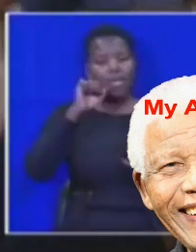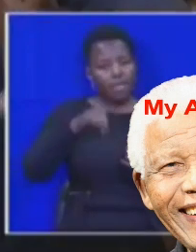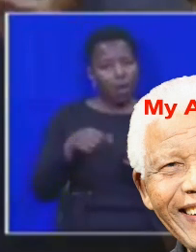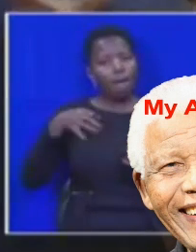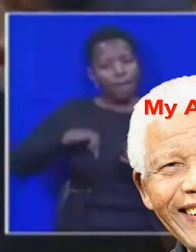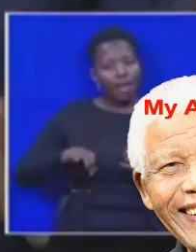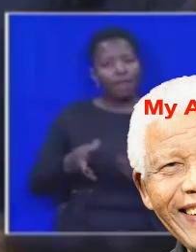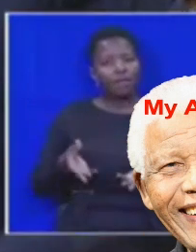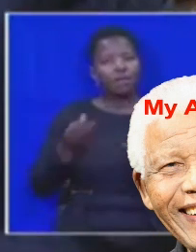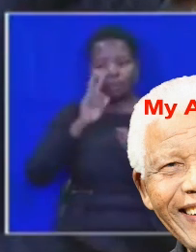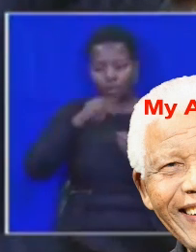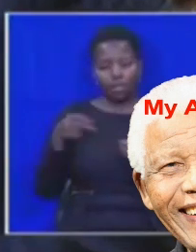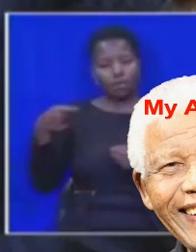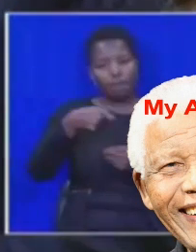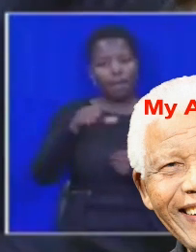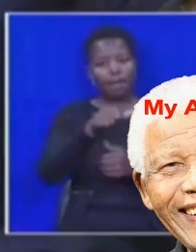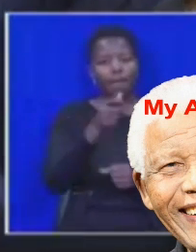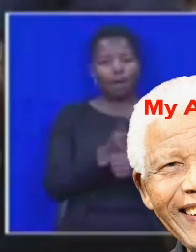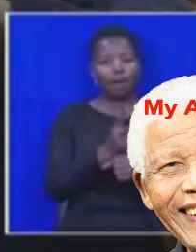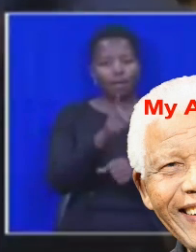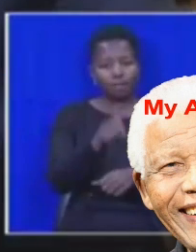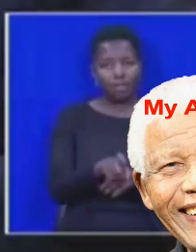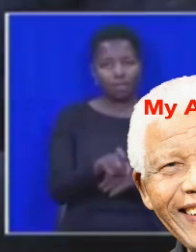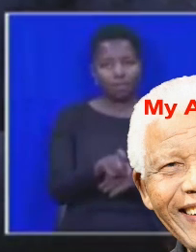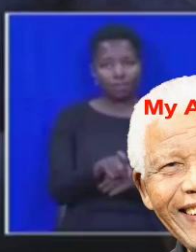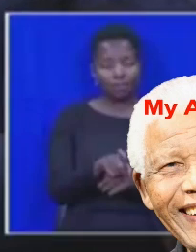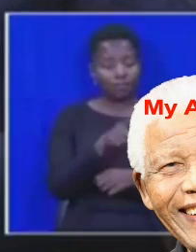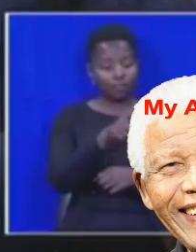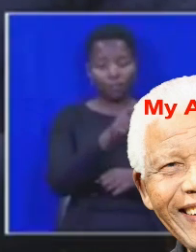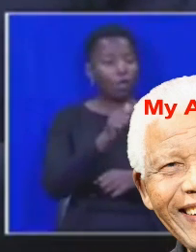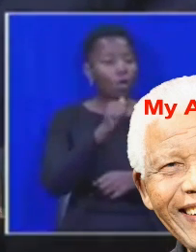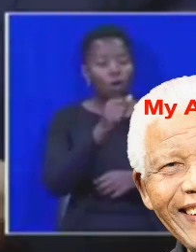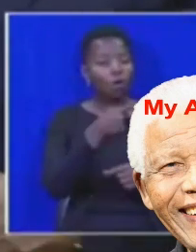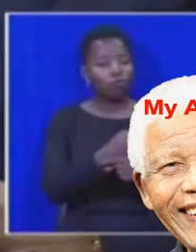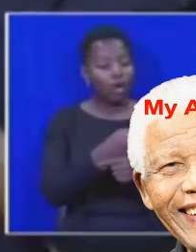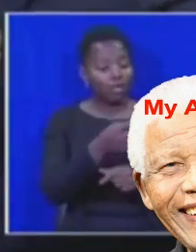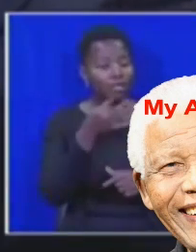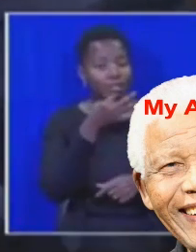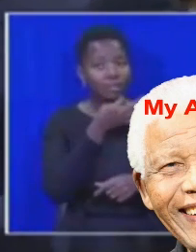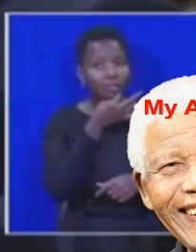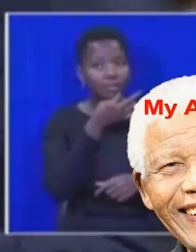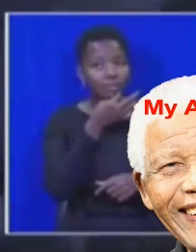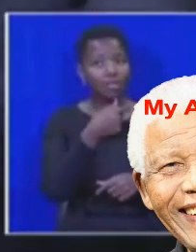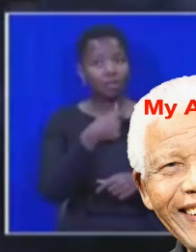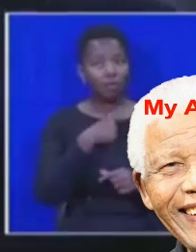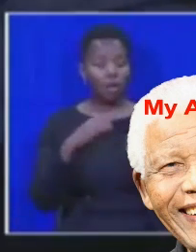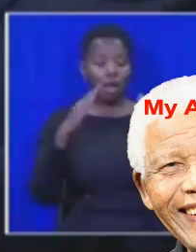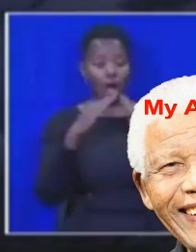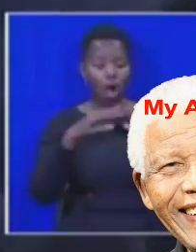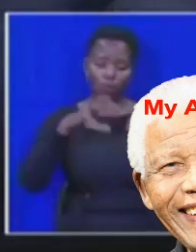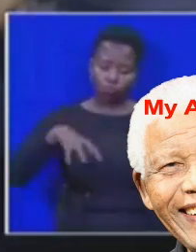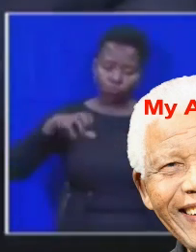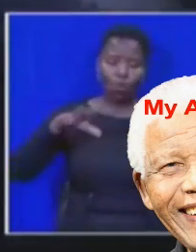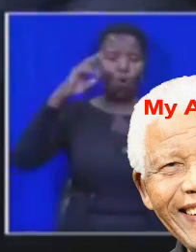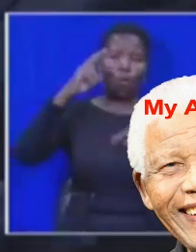and there must be reasonable payment for it. You are not correct, therefore, honorable member, to say your homestead was